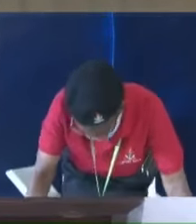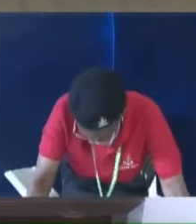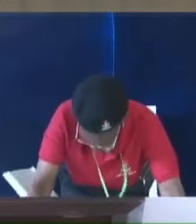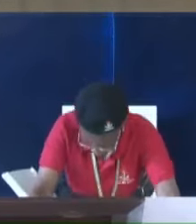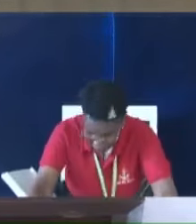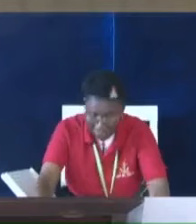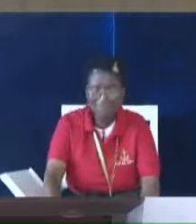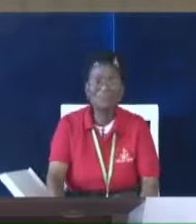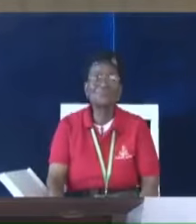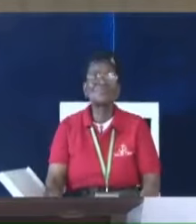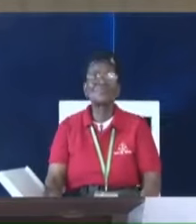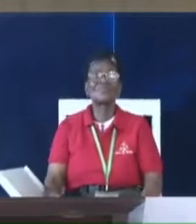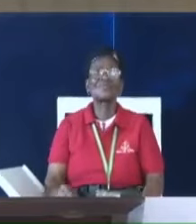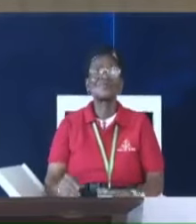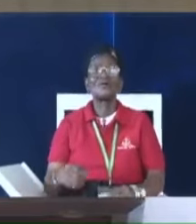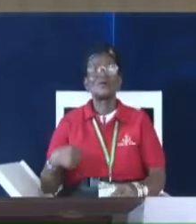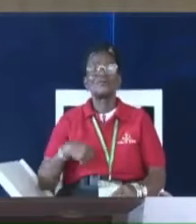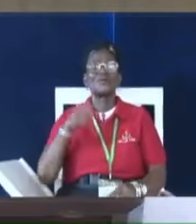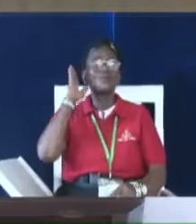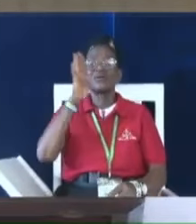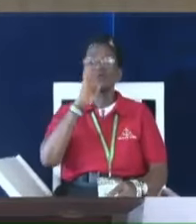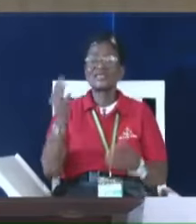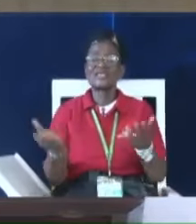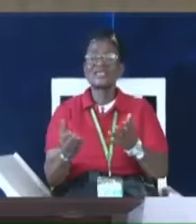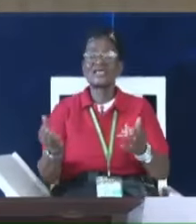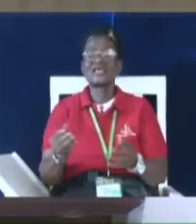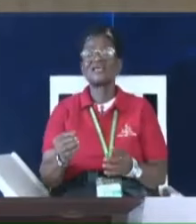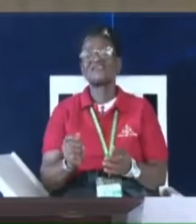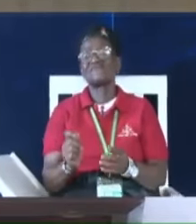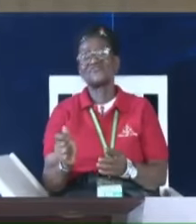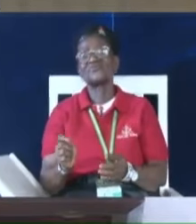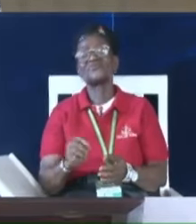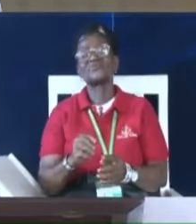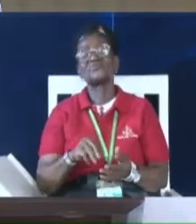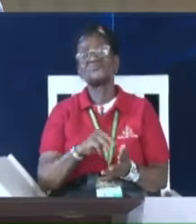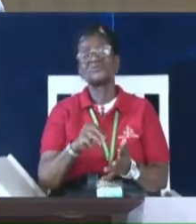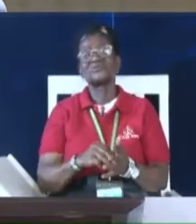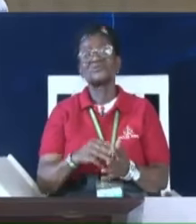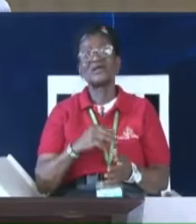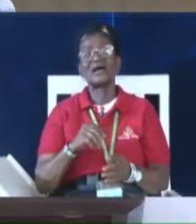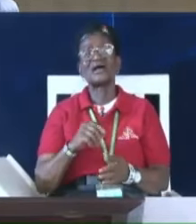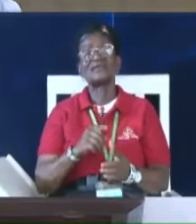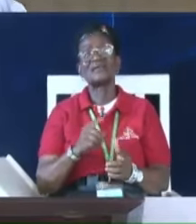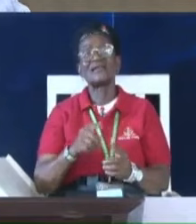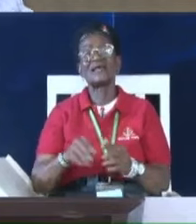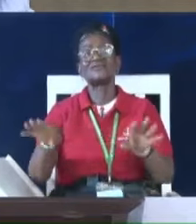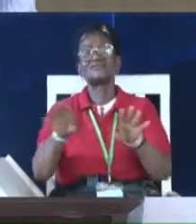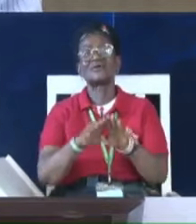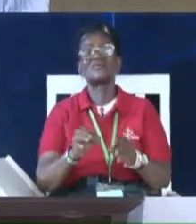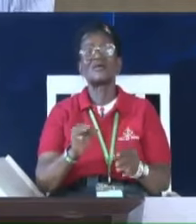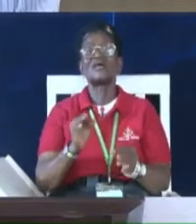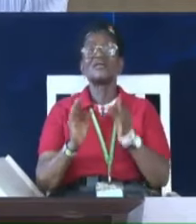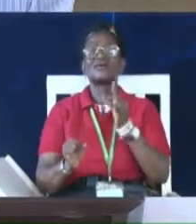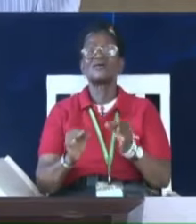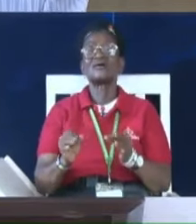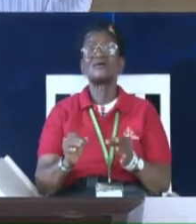so I can be here for a few minutes and then get out of your way. You can have an opportunity to